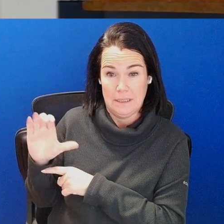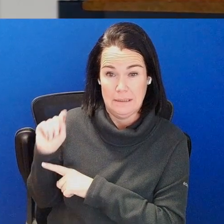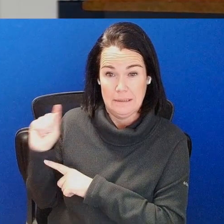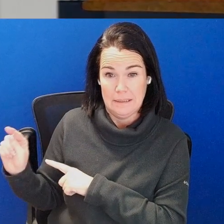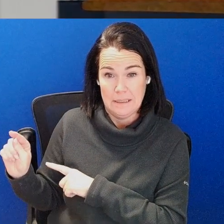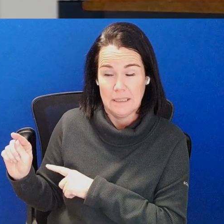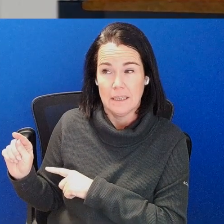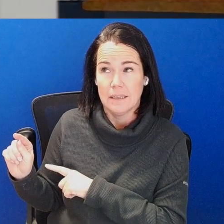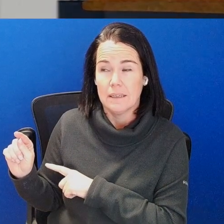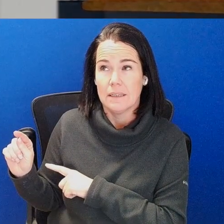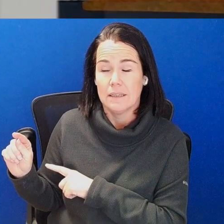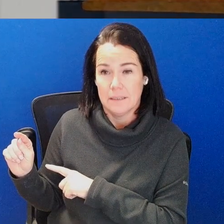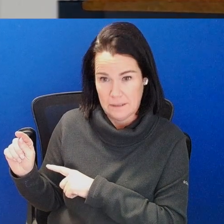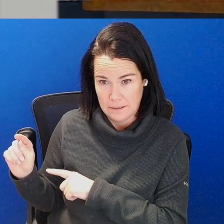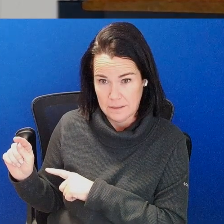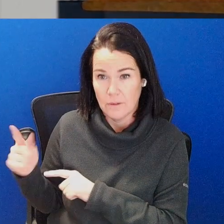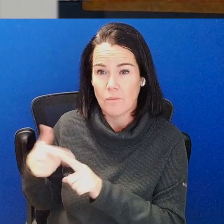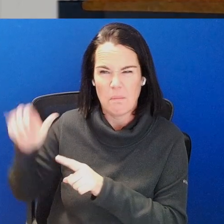Co.